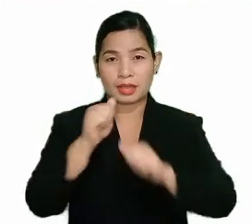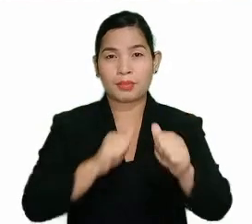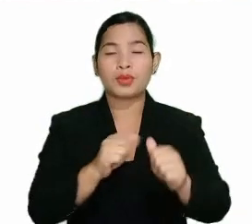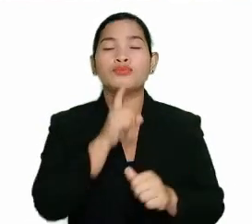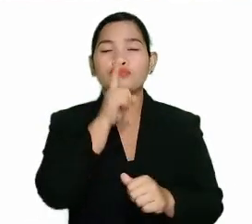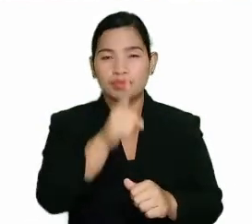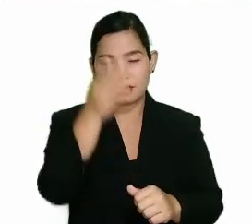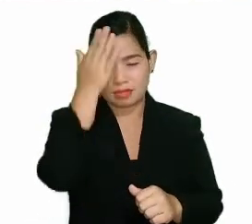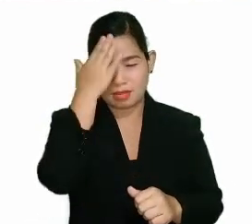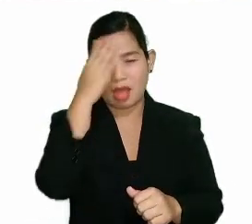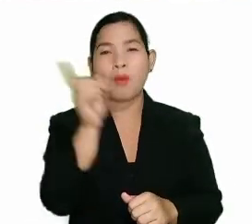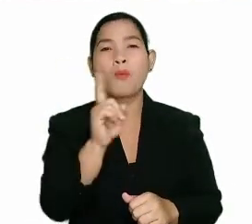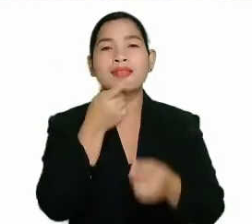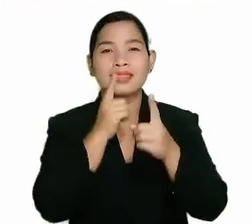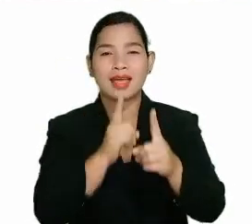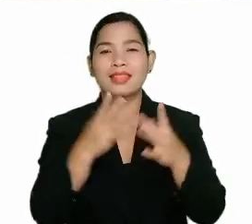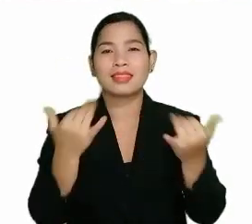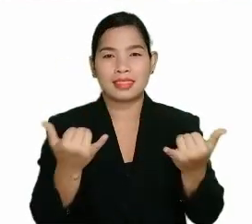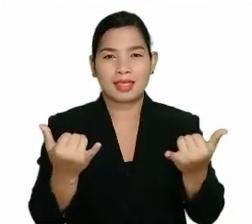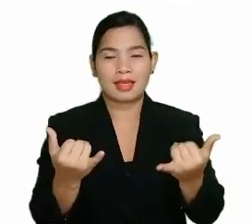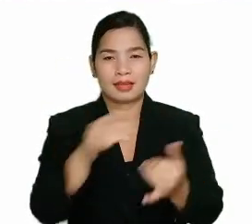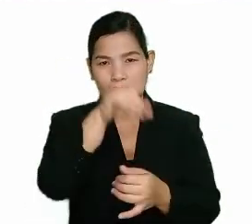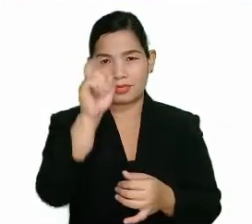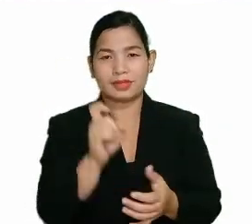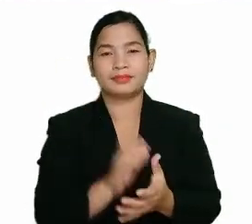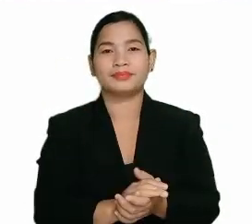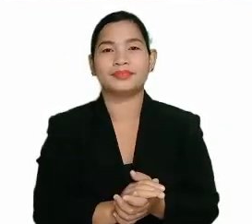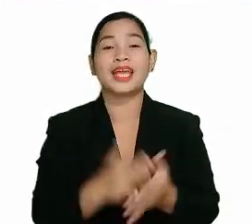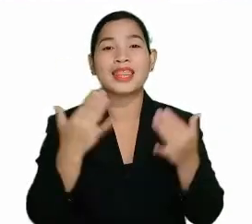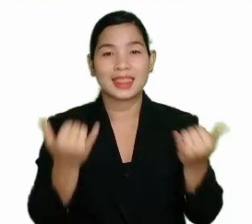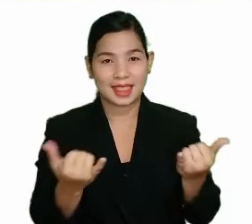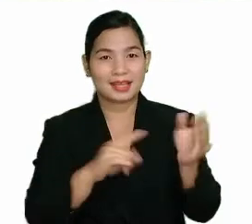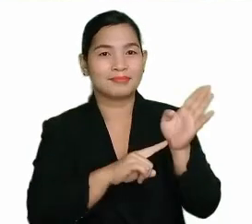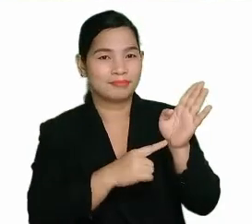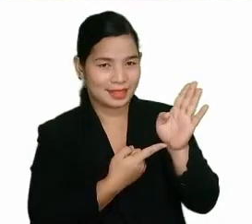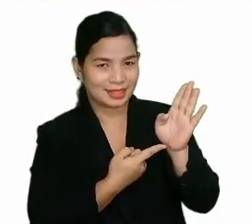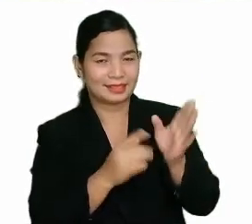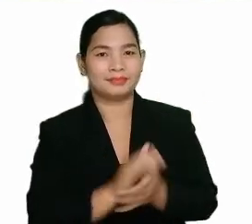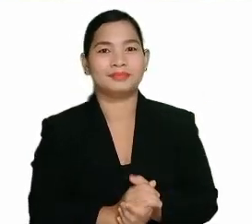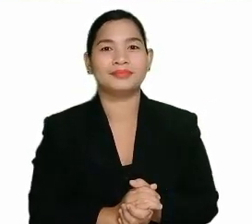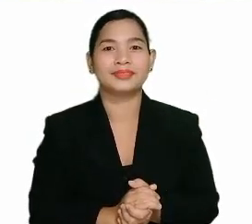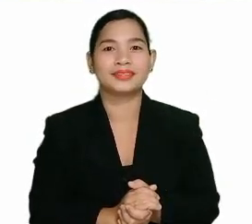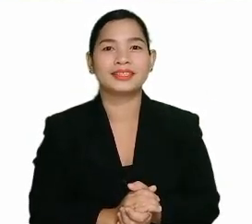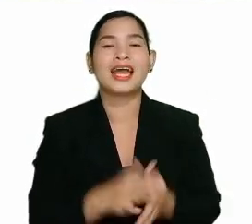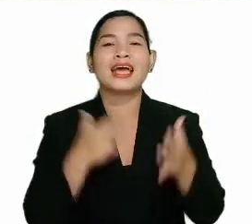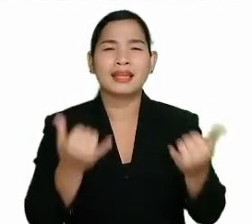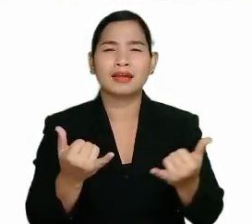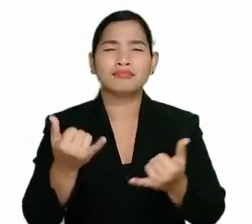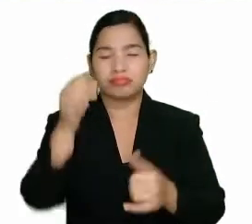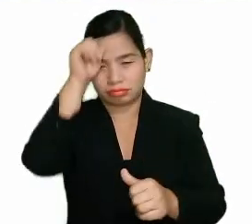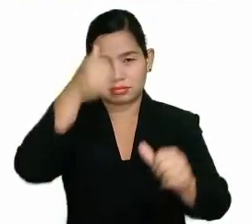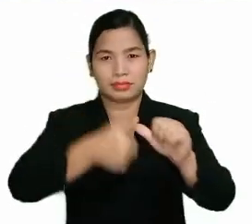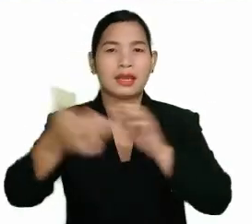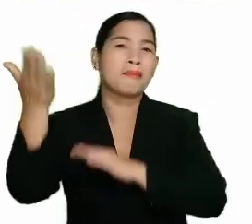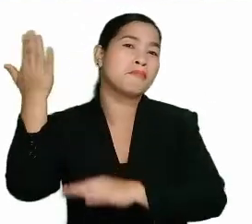surely know the answer to these questions. Let us begin. Now, recalling your